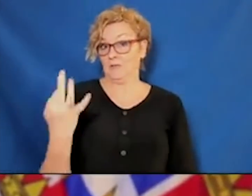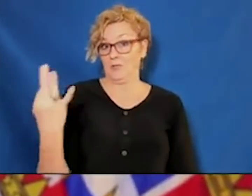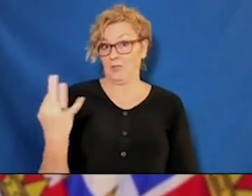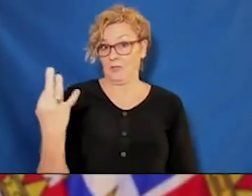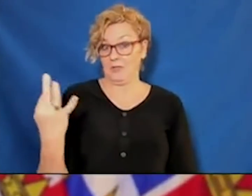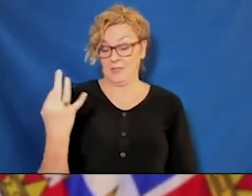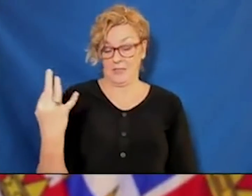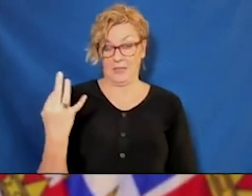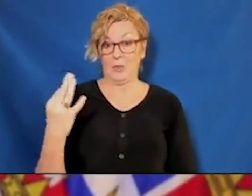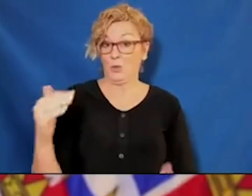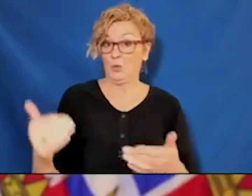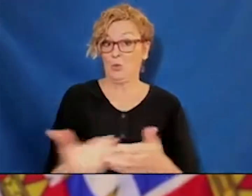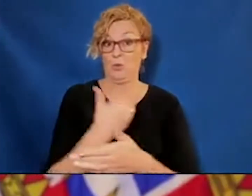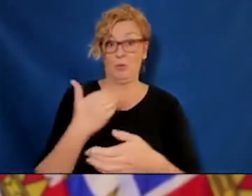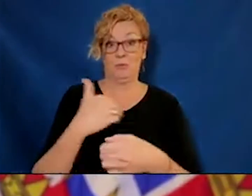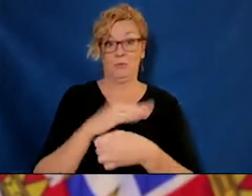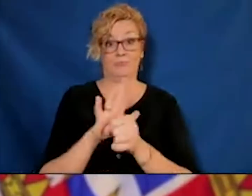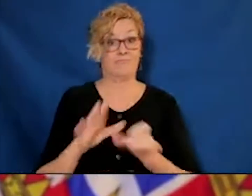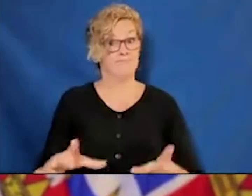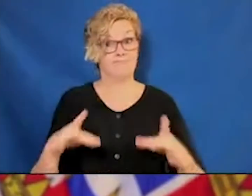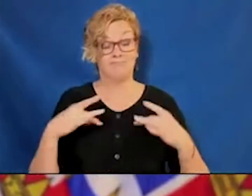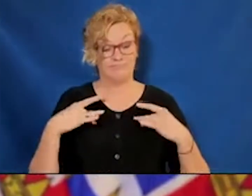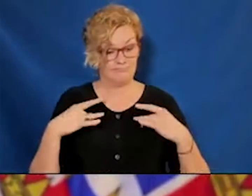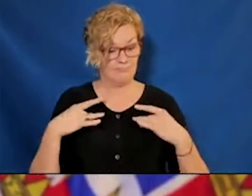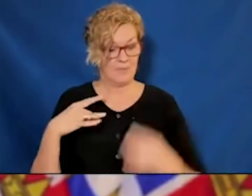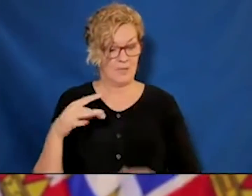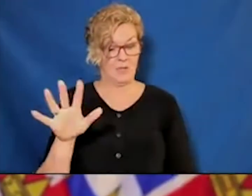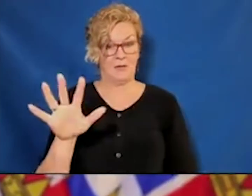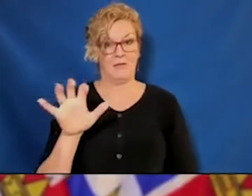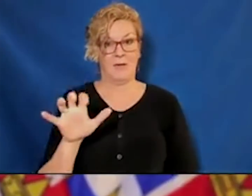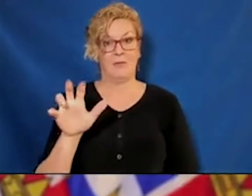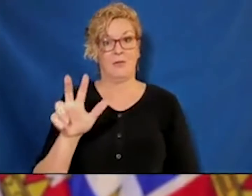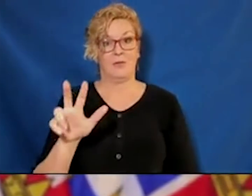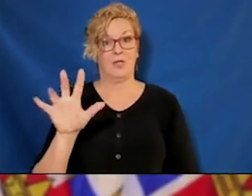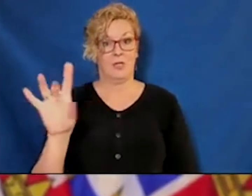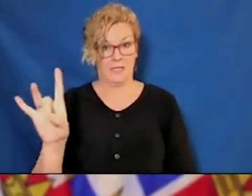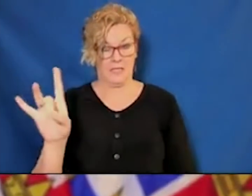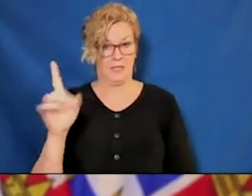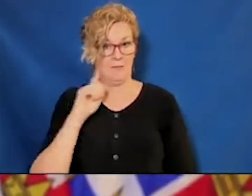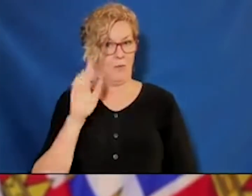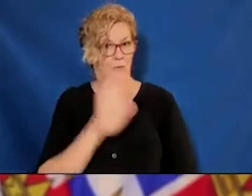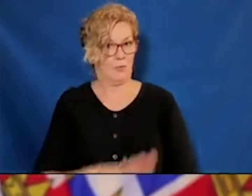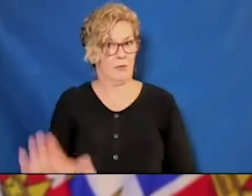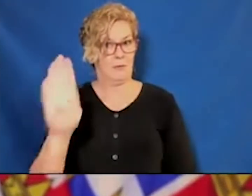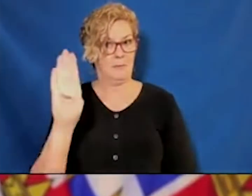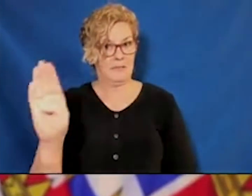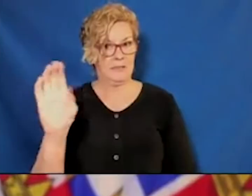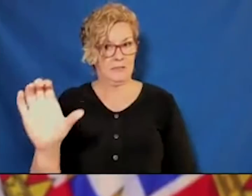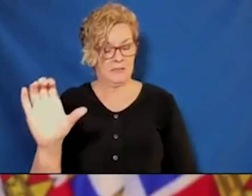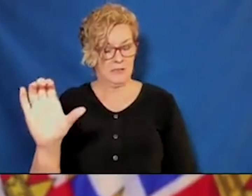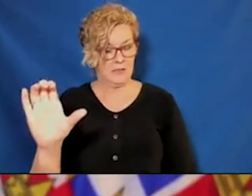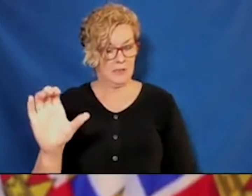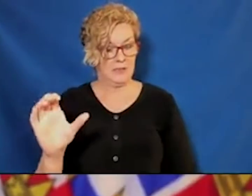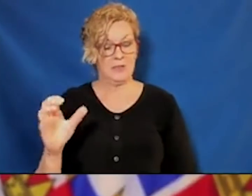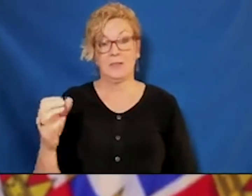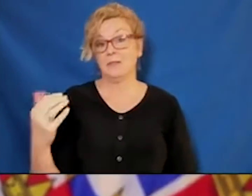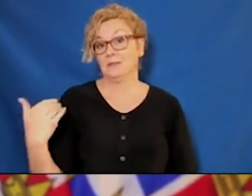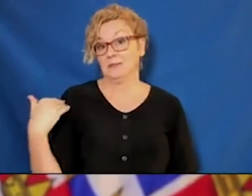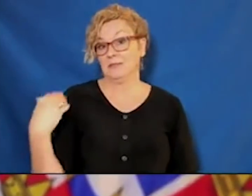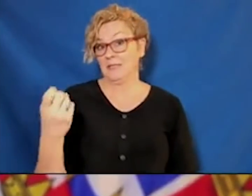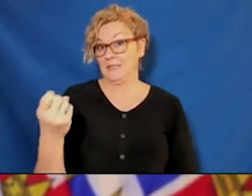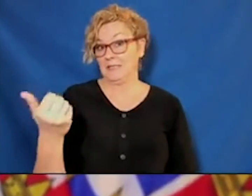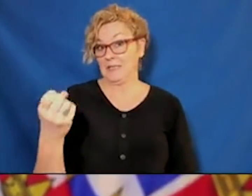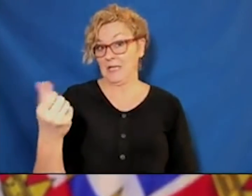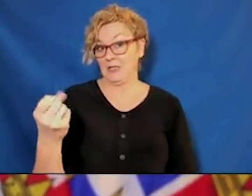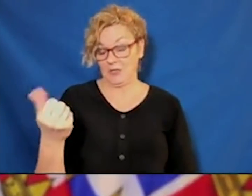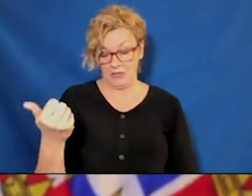8th to 9th. We had 538 new cases diagnosed with COVID-19 in British Columbia. From January 9th to 10th,